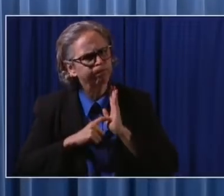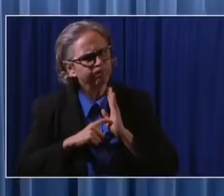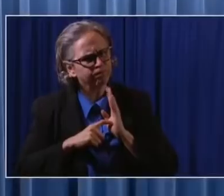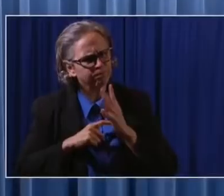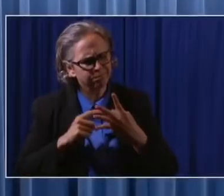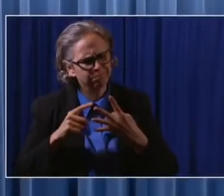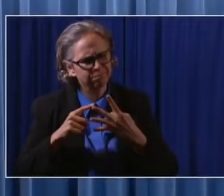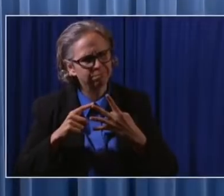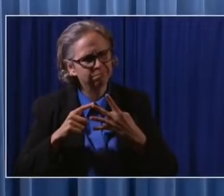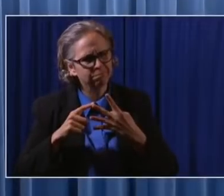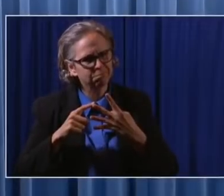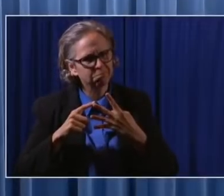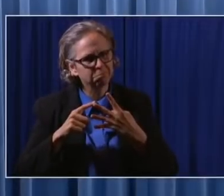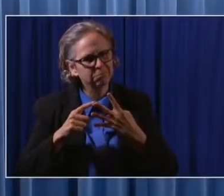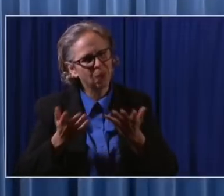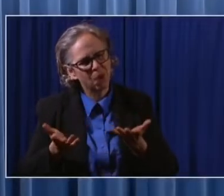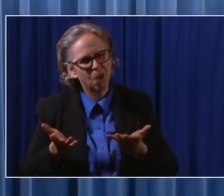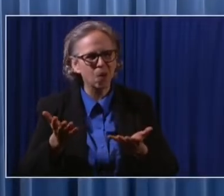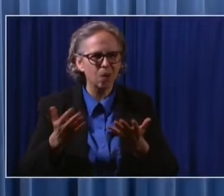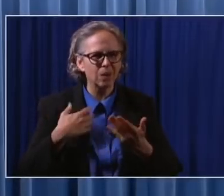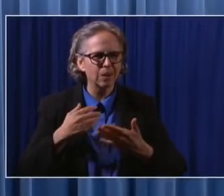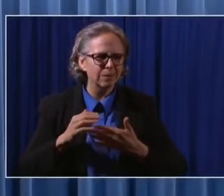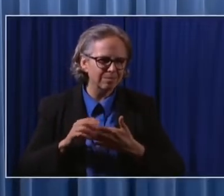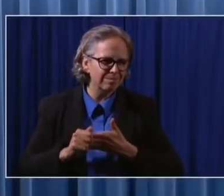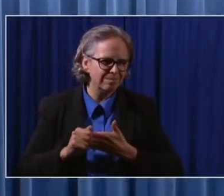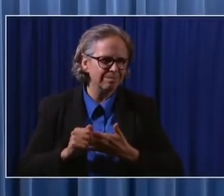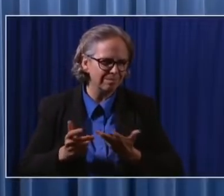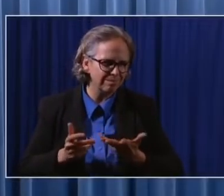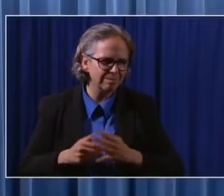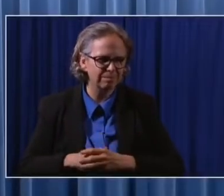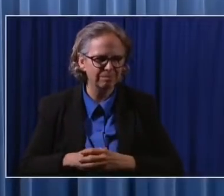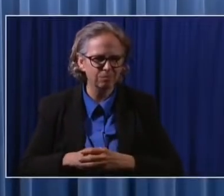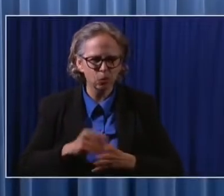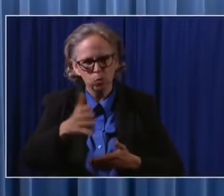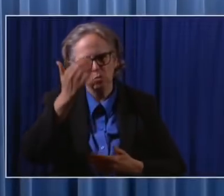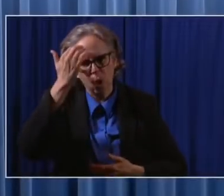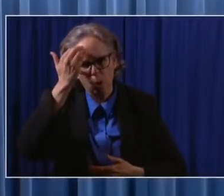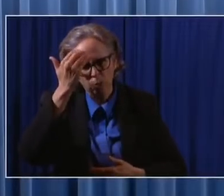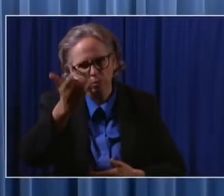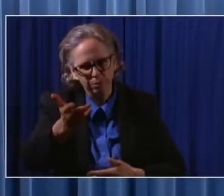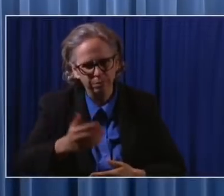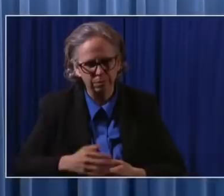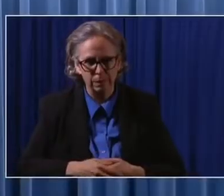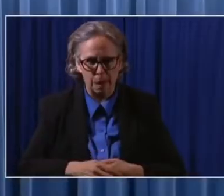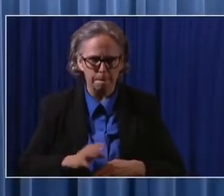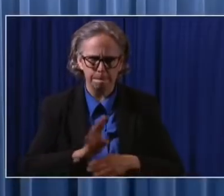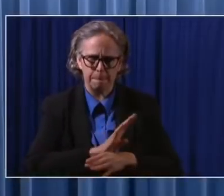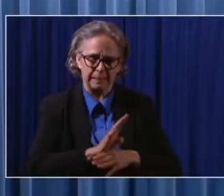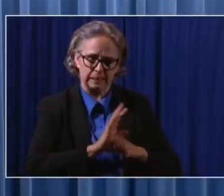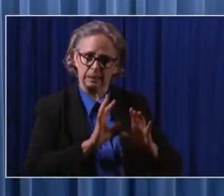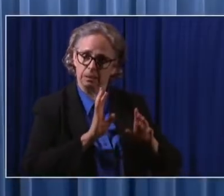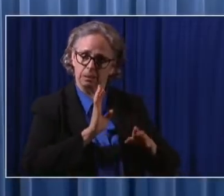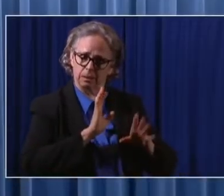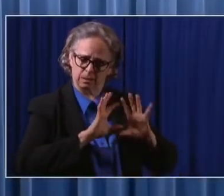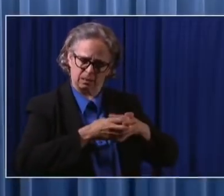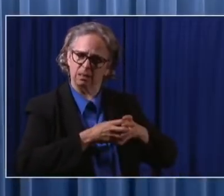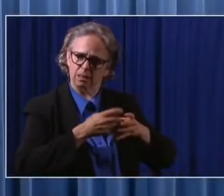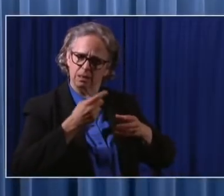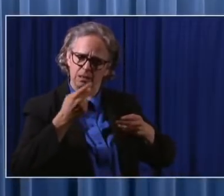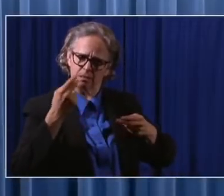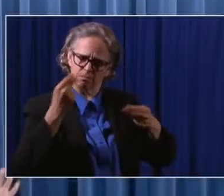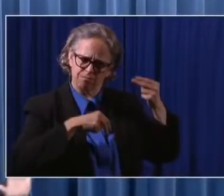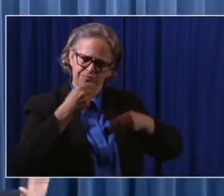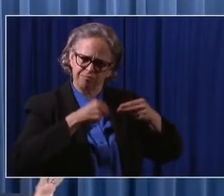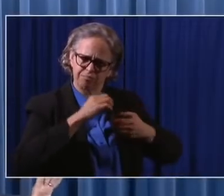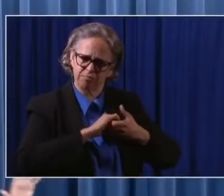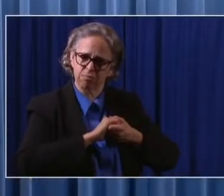you know, and everyone knows that the business group that we put together, health/business, came